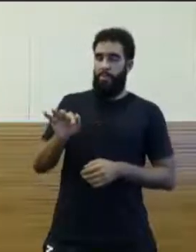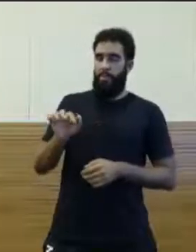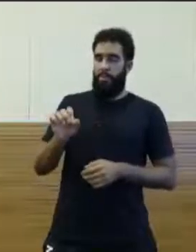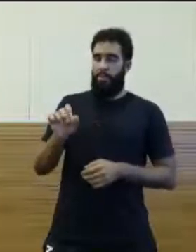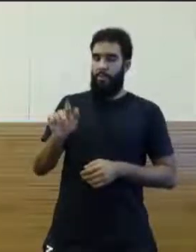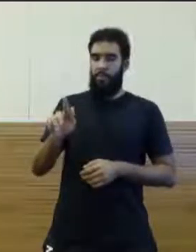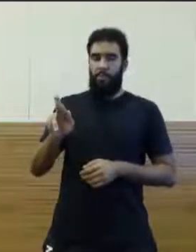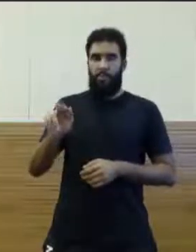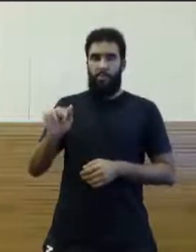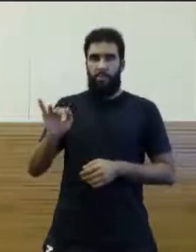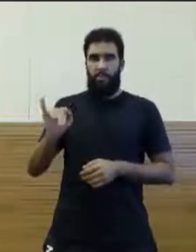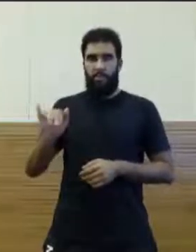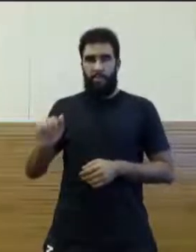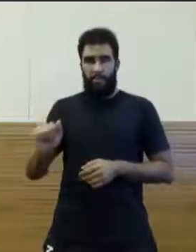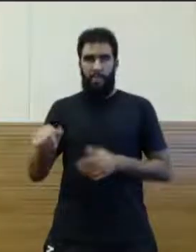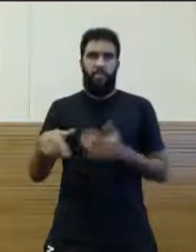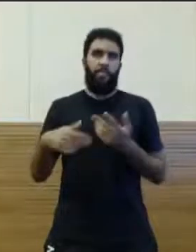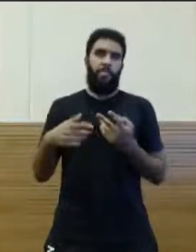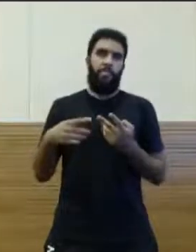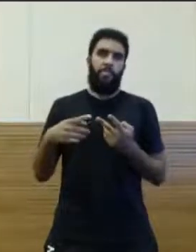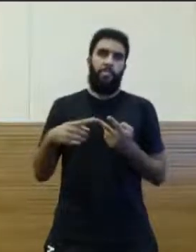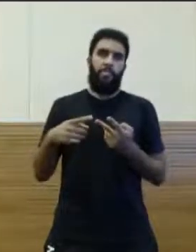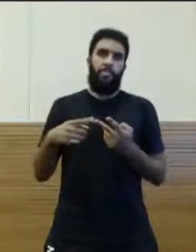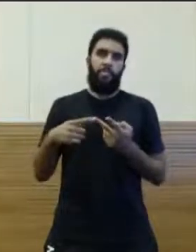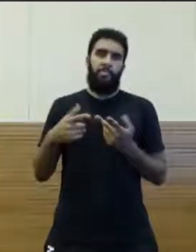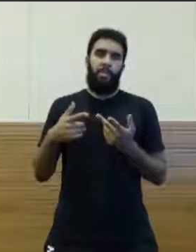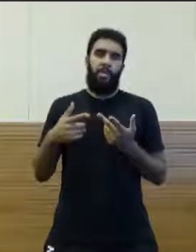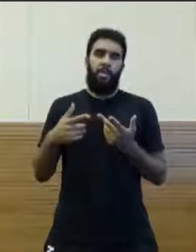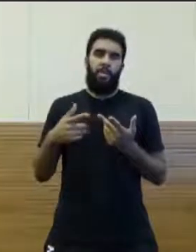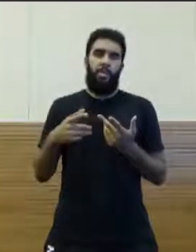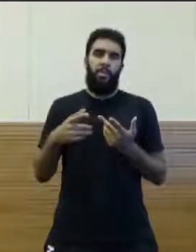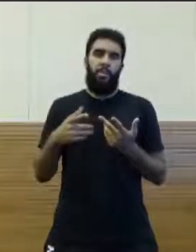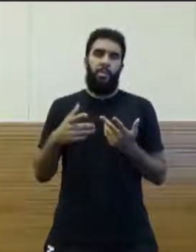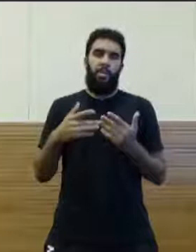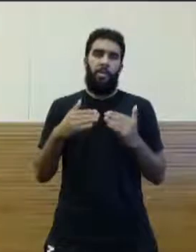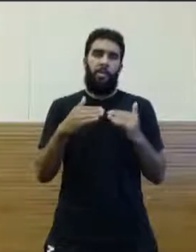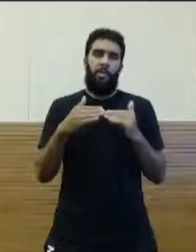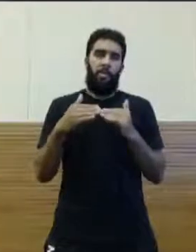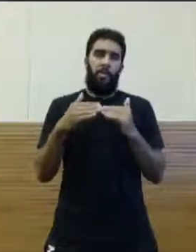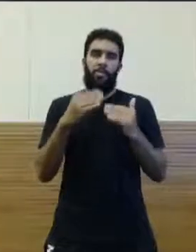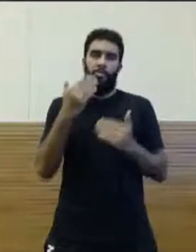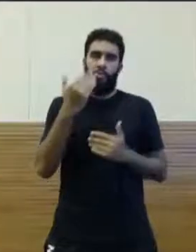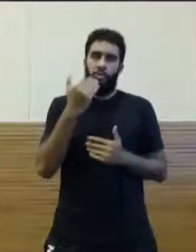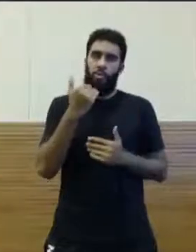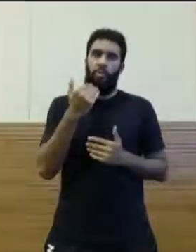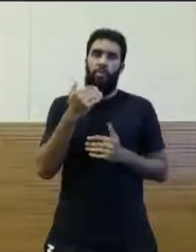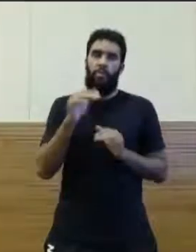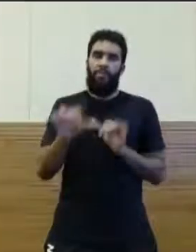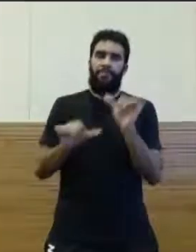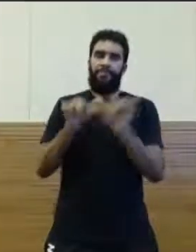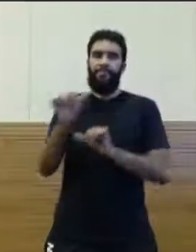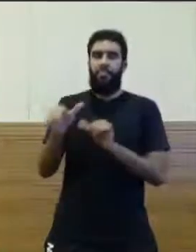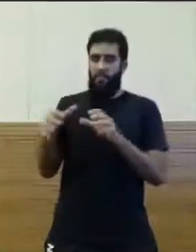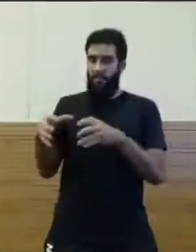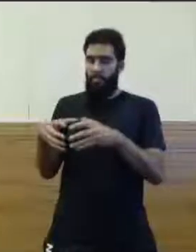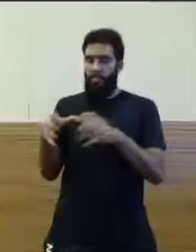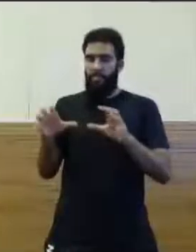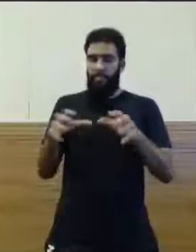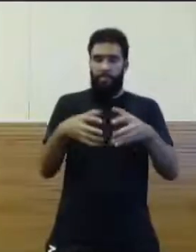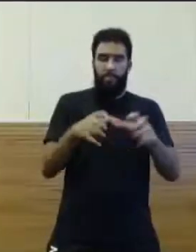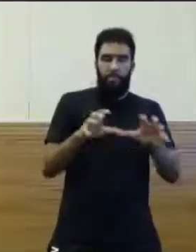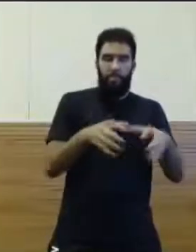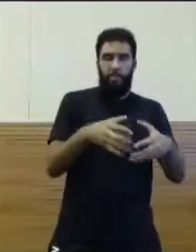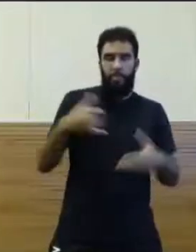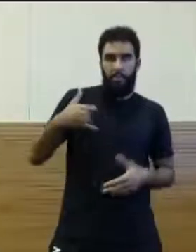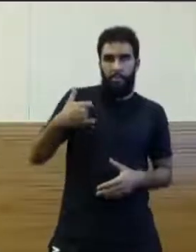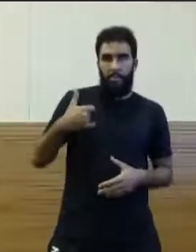manual for those who coordinators, food standards in exchange